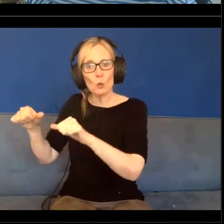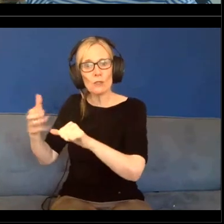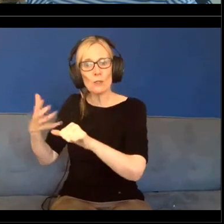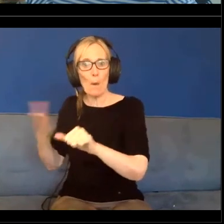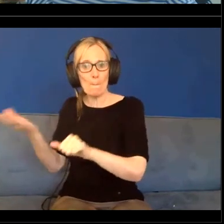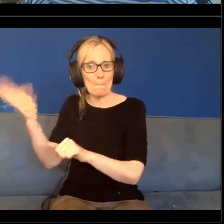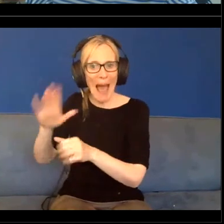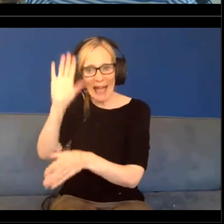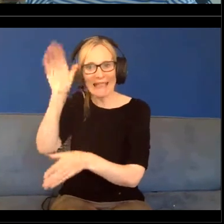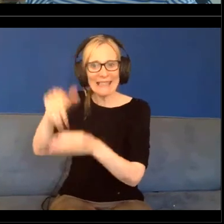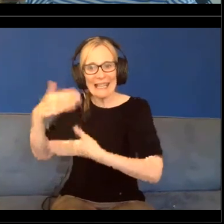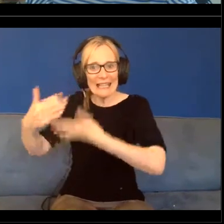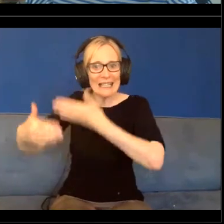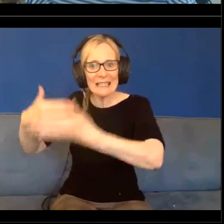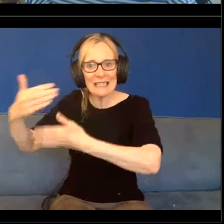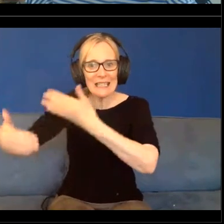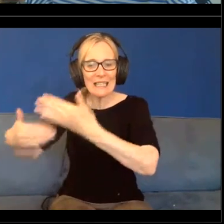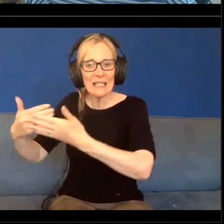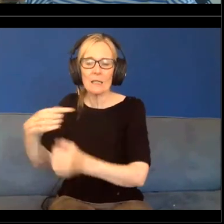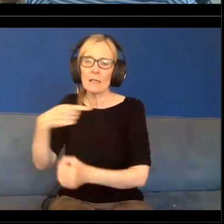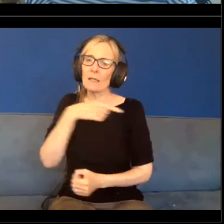into playing the instrument they played before.